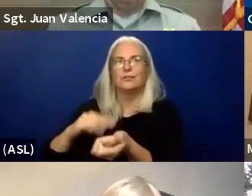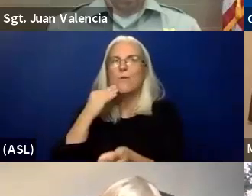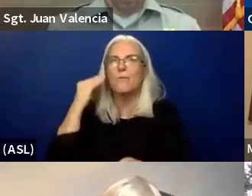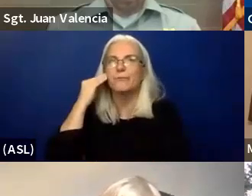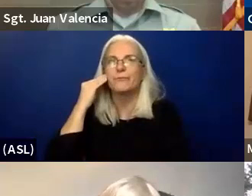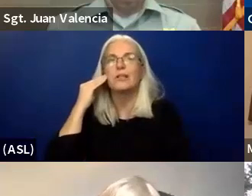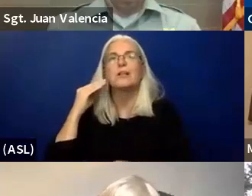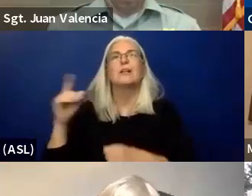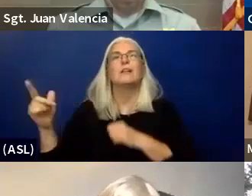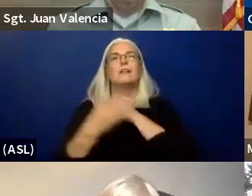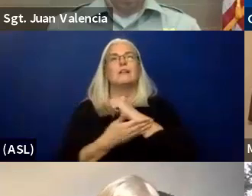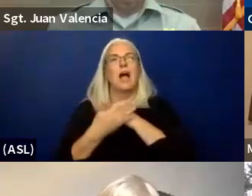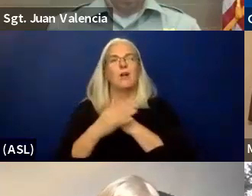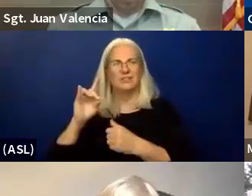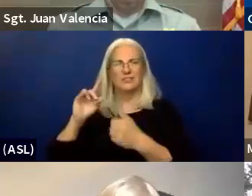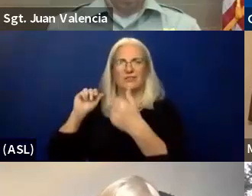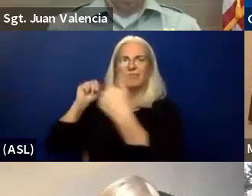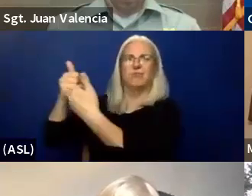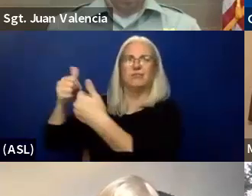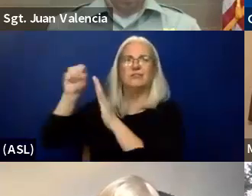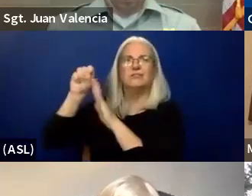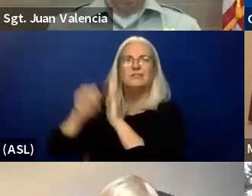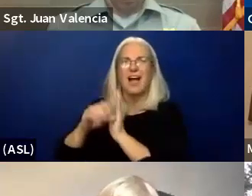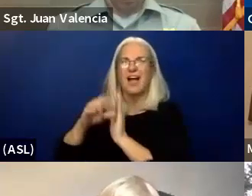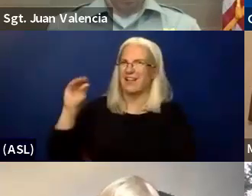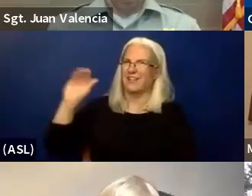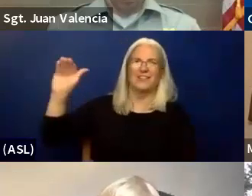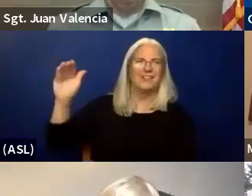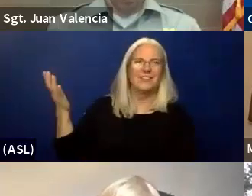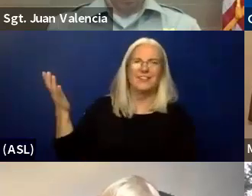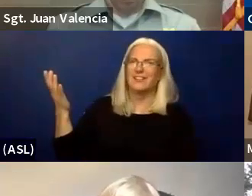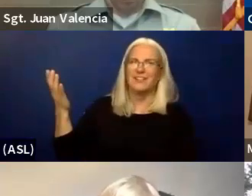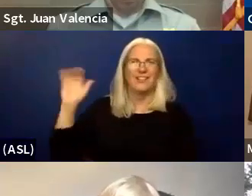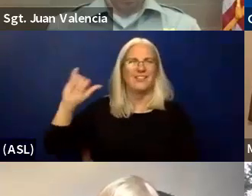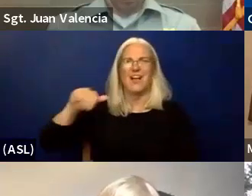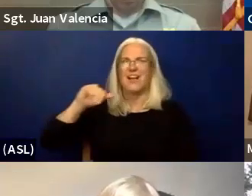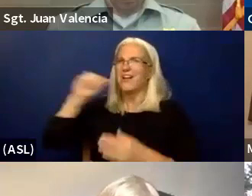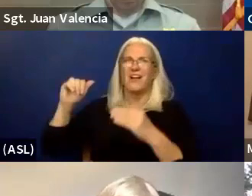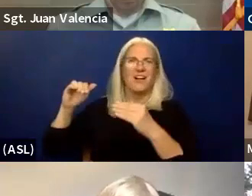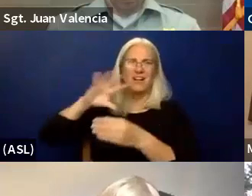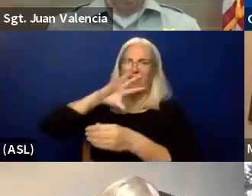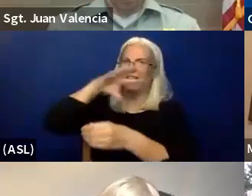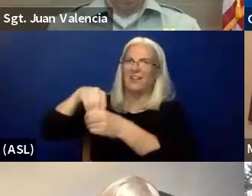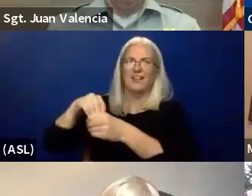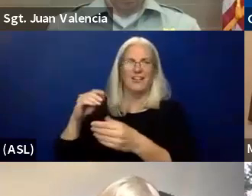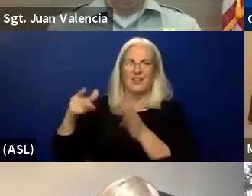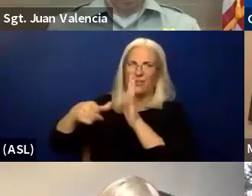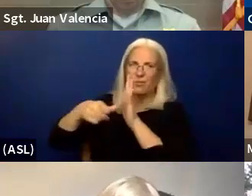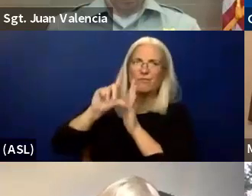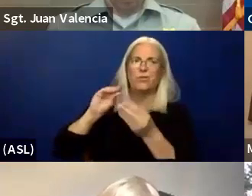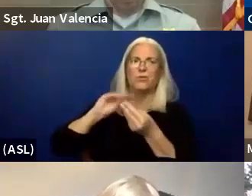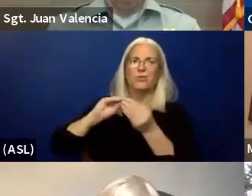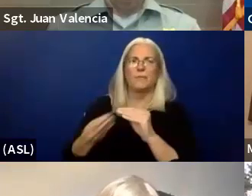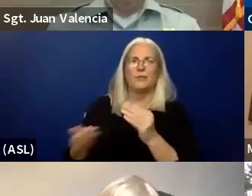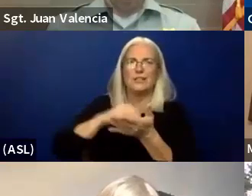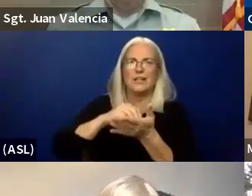The county challenged the state, saying that they would like an additional review of the numbers related to the